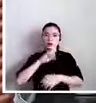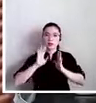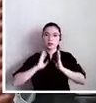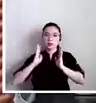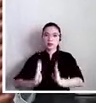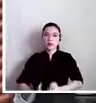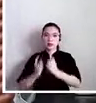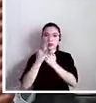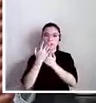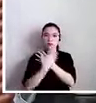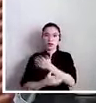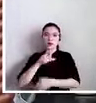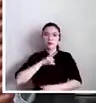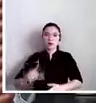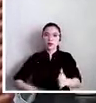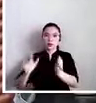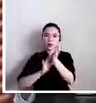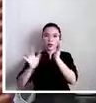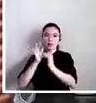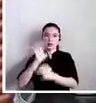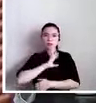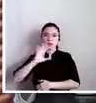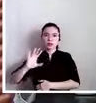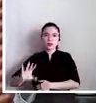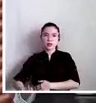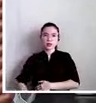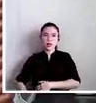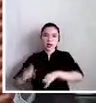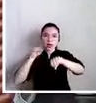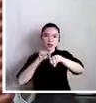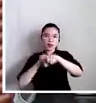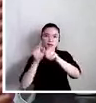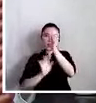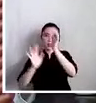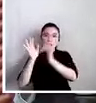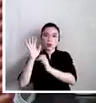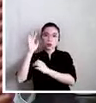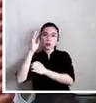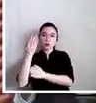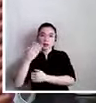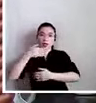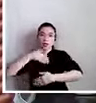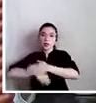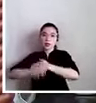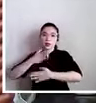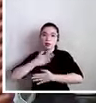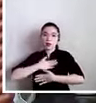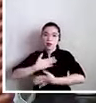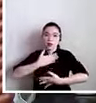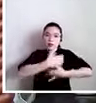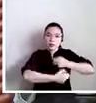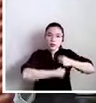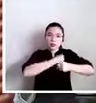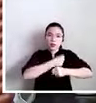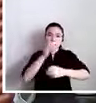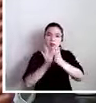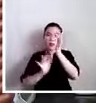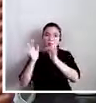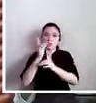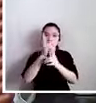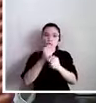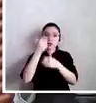and blood of our Lord Jesus Christ. At the time He was betrayed and entered willingly into His passion, He took bread and,